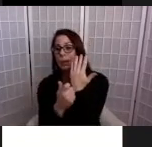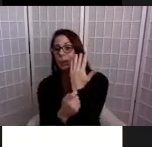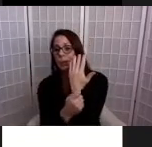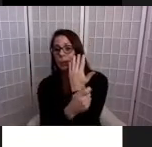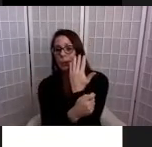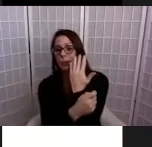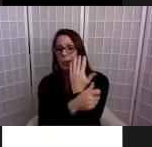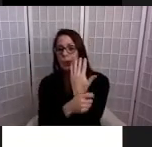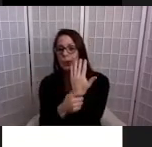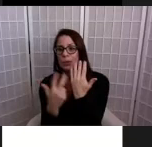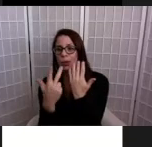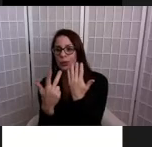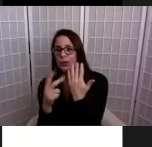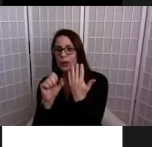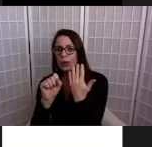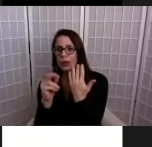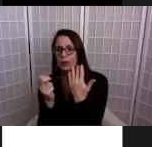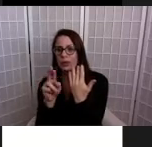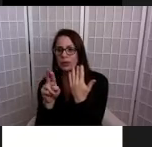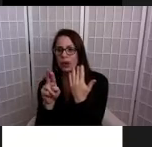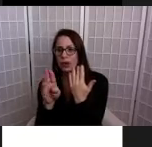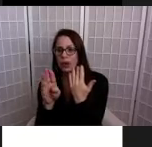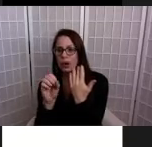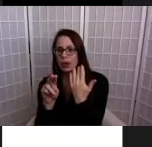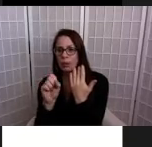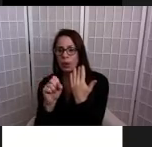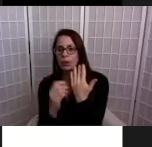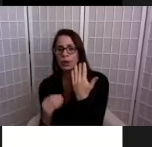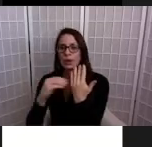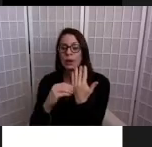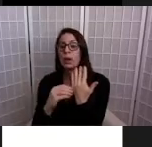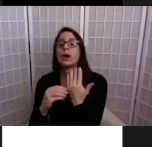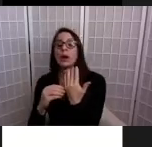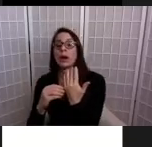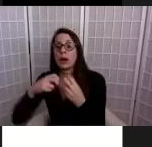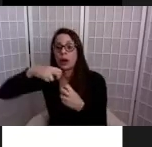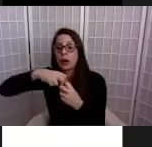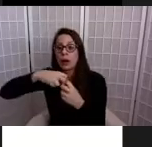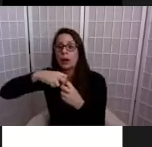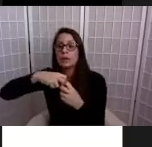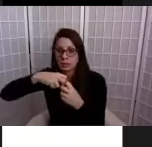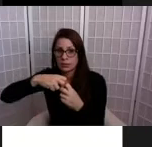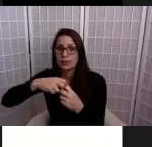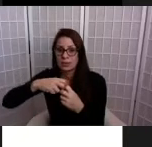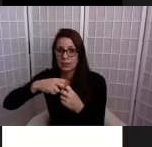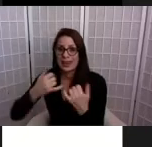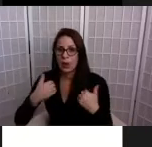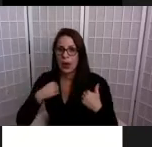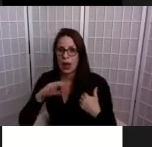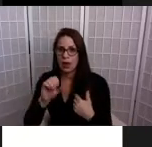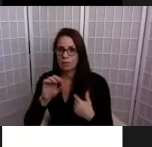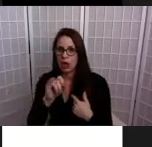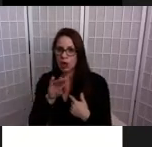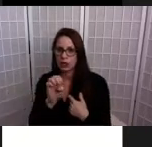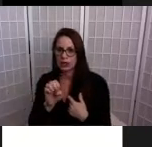over here, it gives us a new joint where there's now cartilage. And this works very well. It's good to maintain